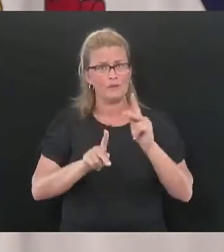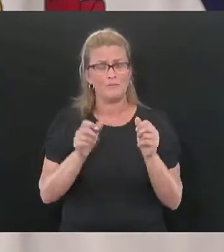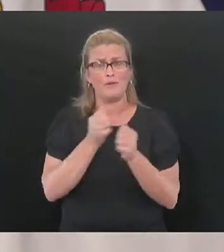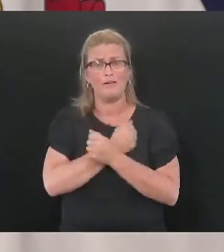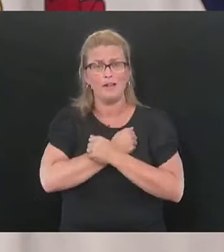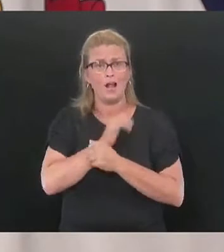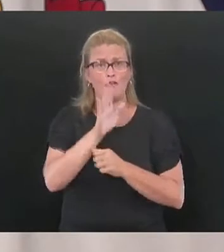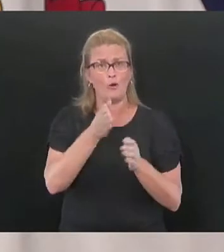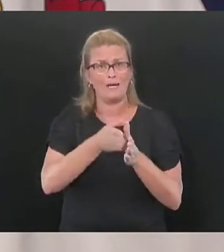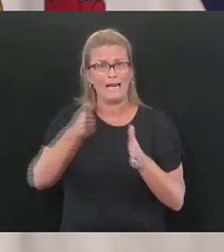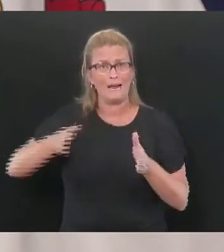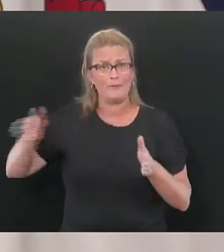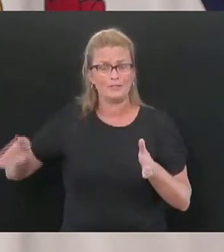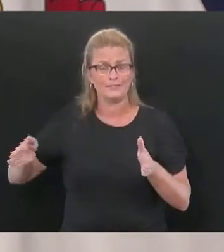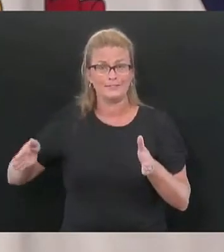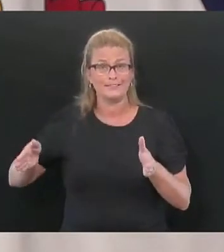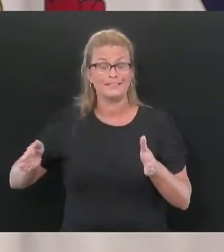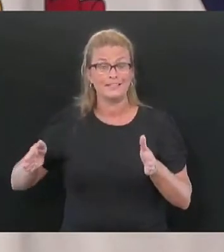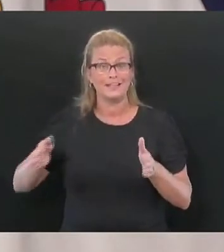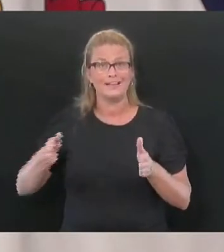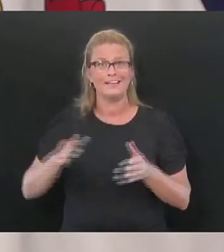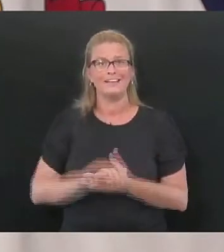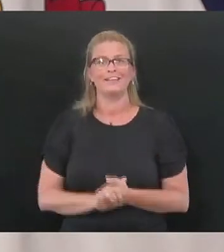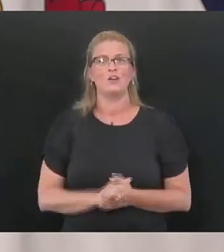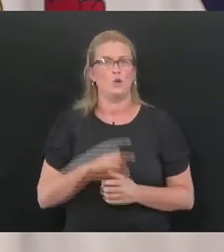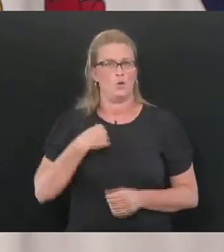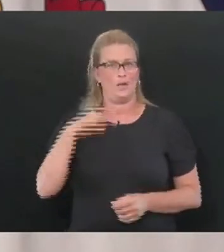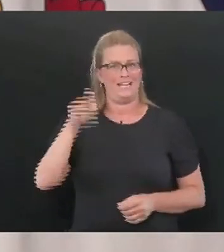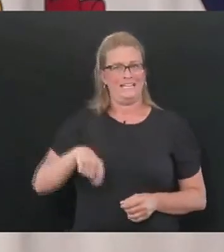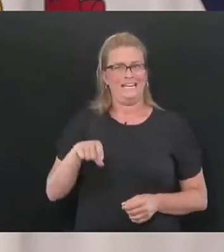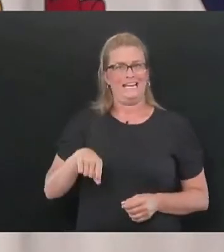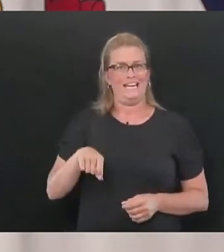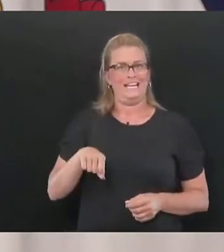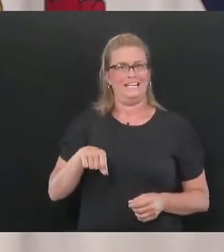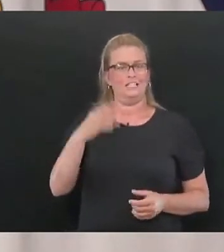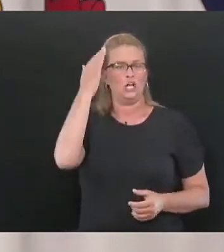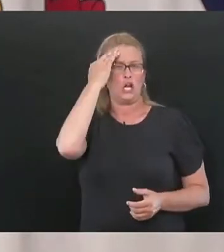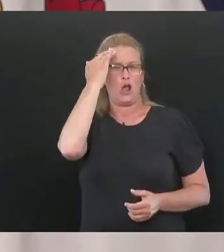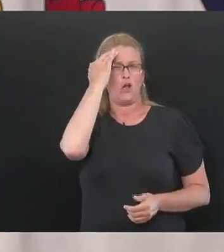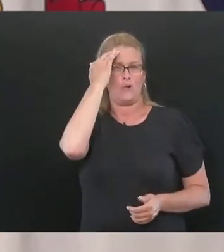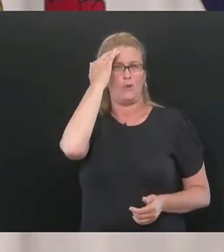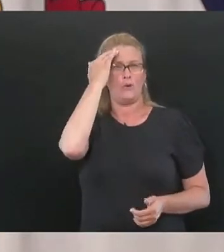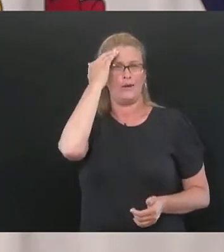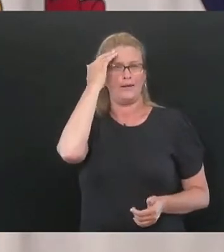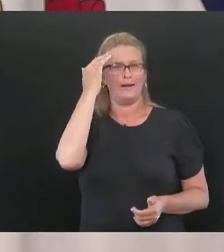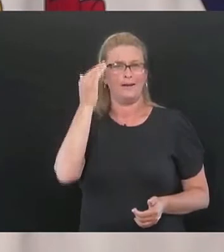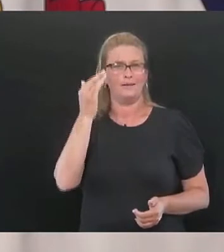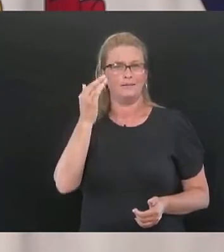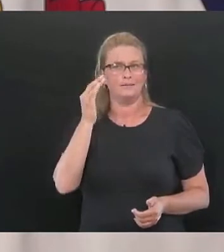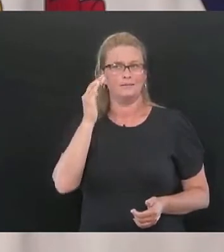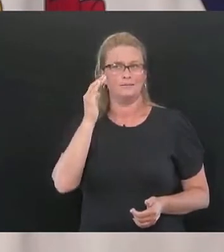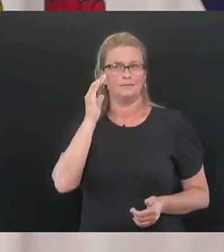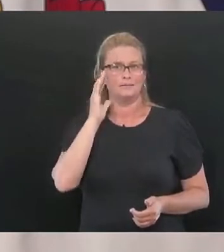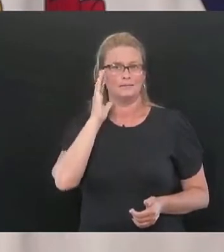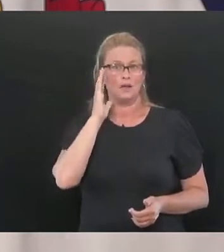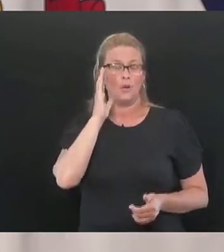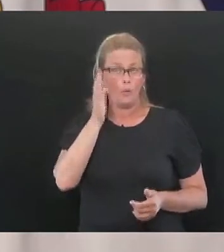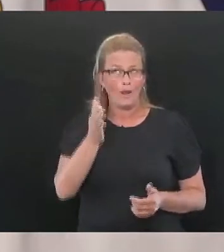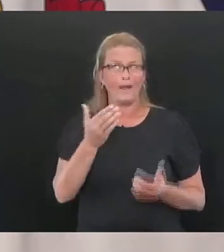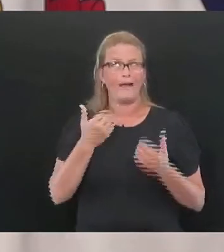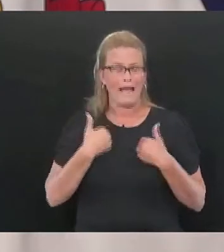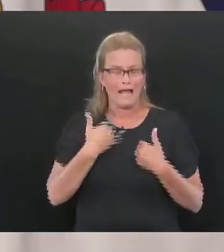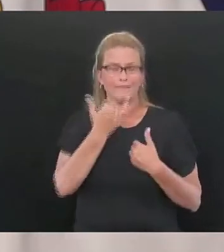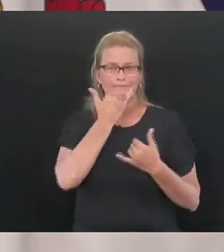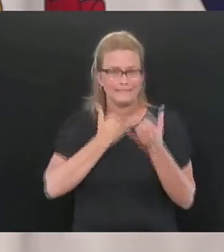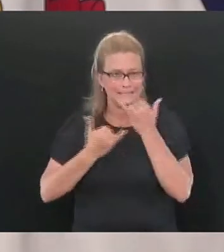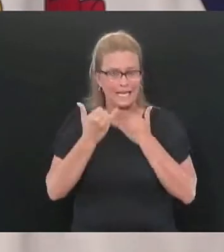neighbors. We absolutely need to know that we're going to make mistakes.